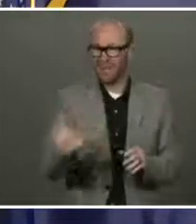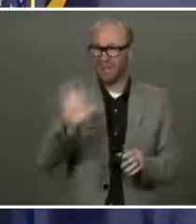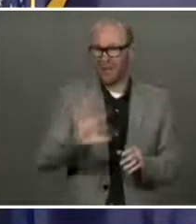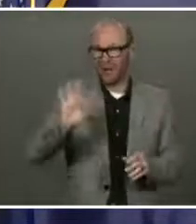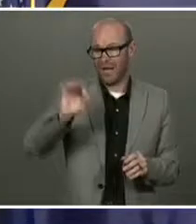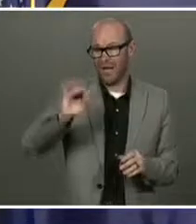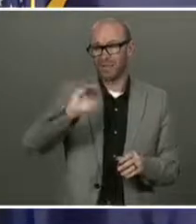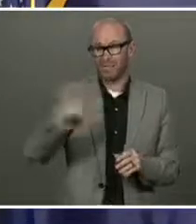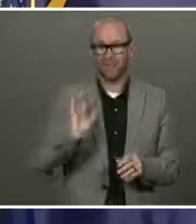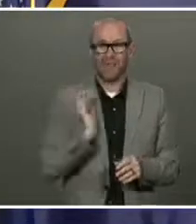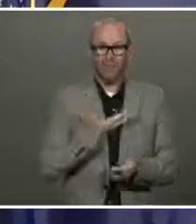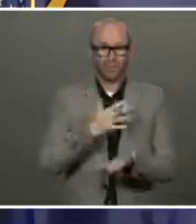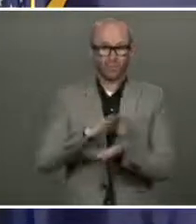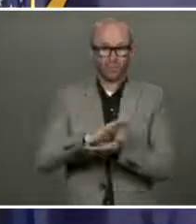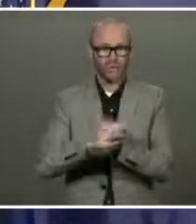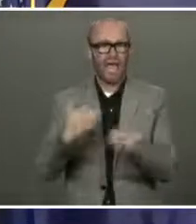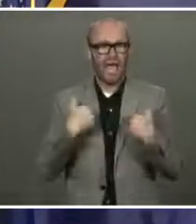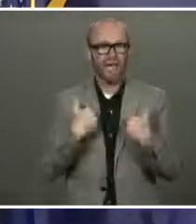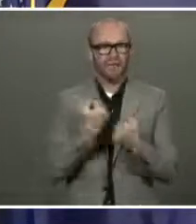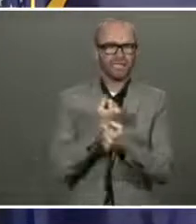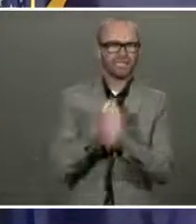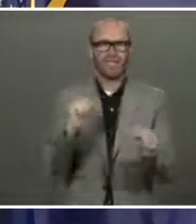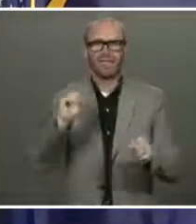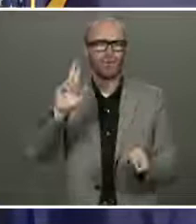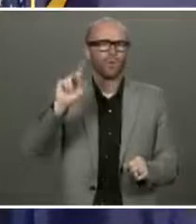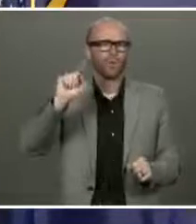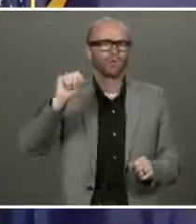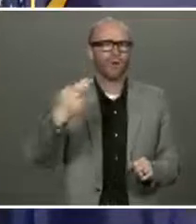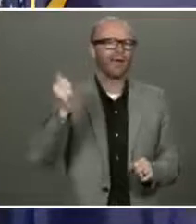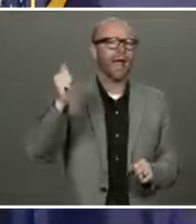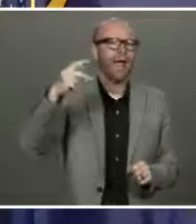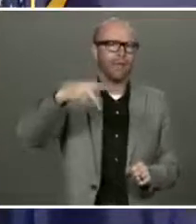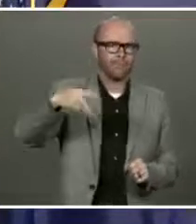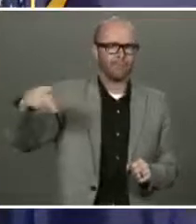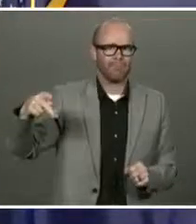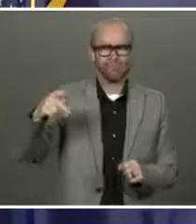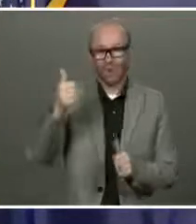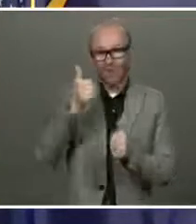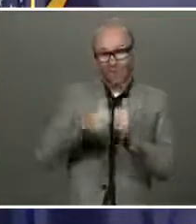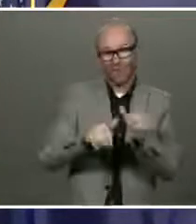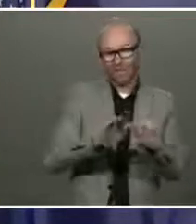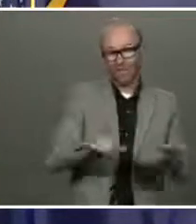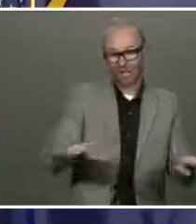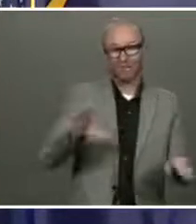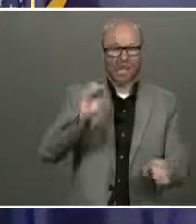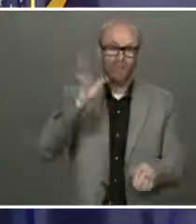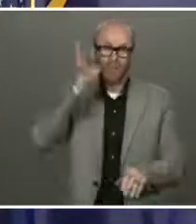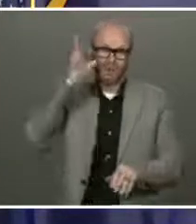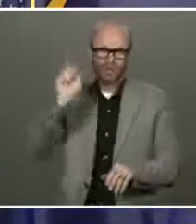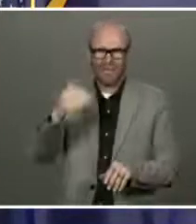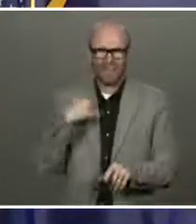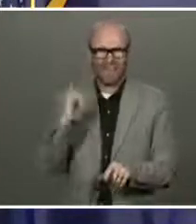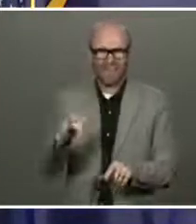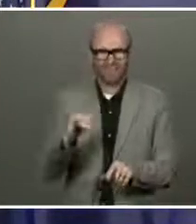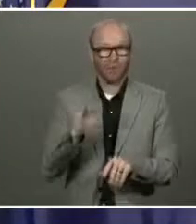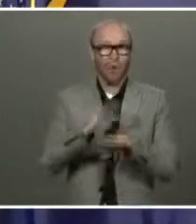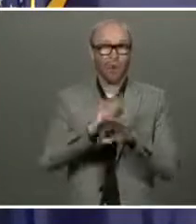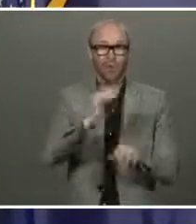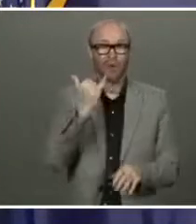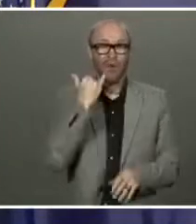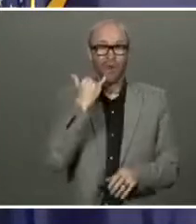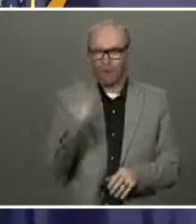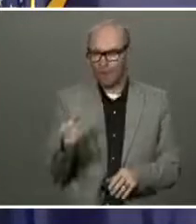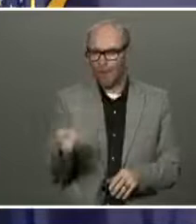now, including higher education. Every child and every parent should have access to the Safe Utah app. At the push of a button on your smartphone or